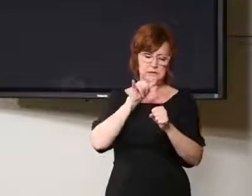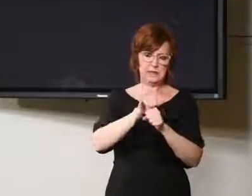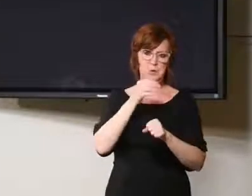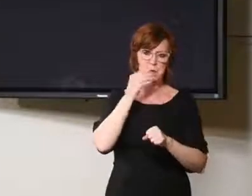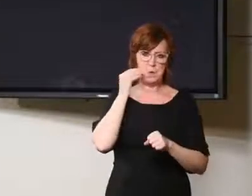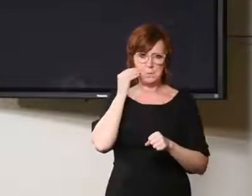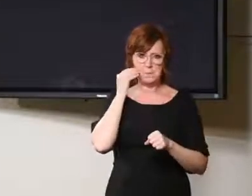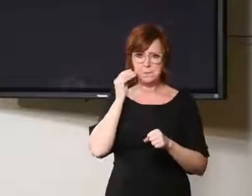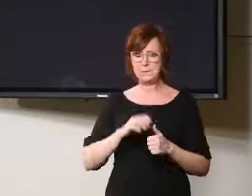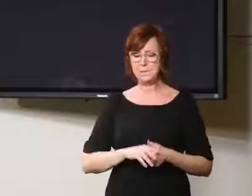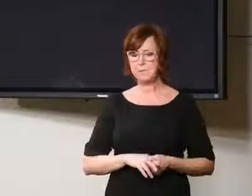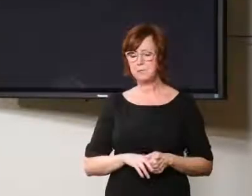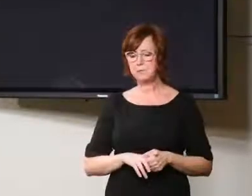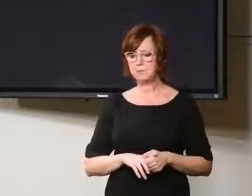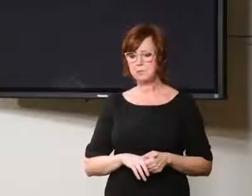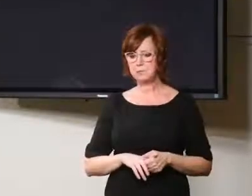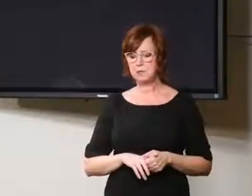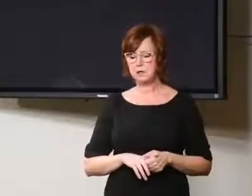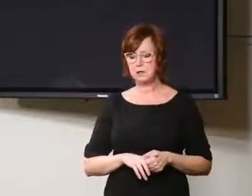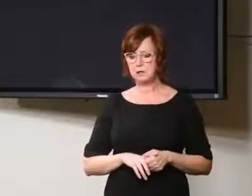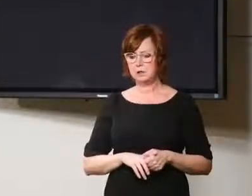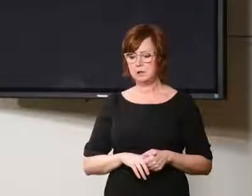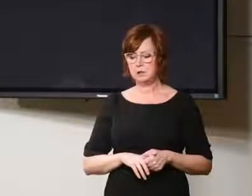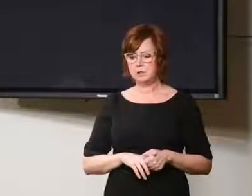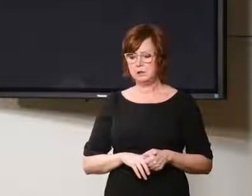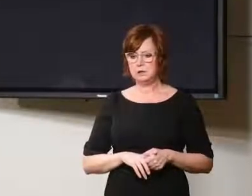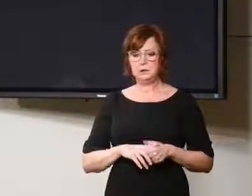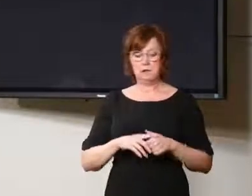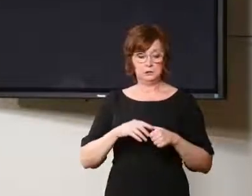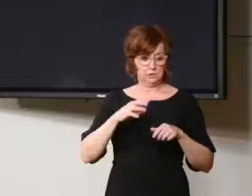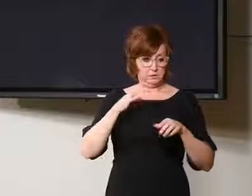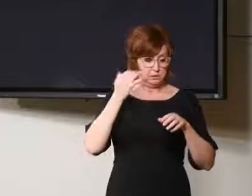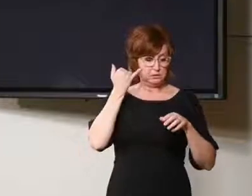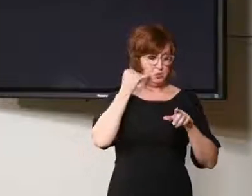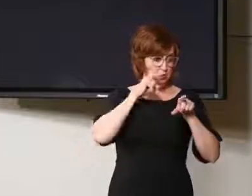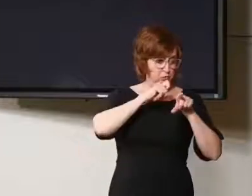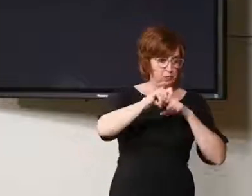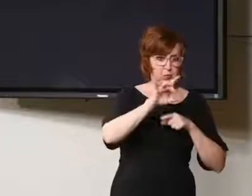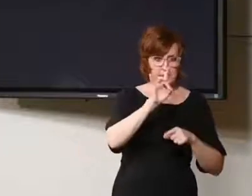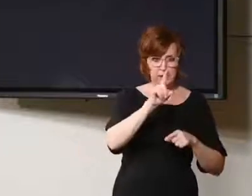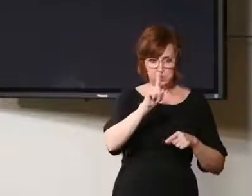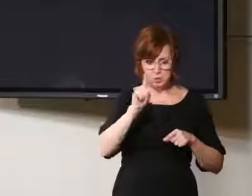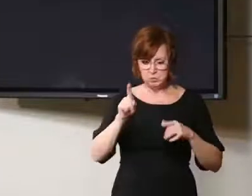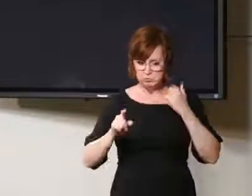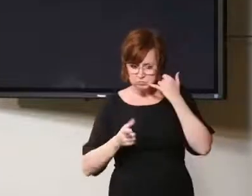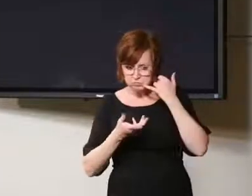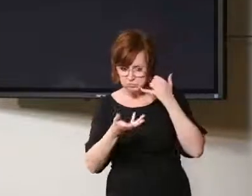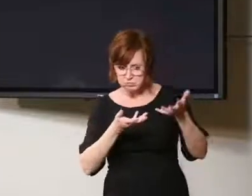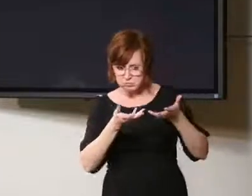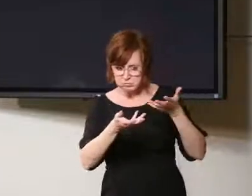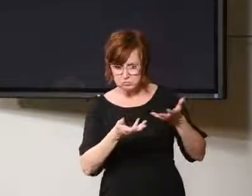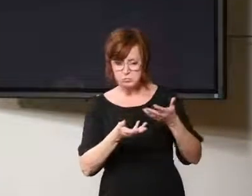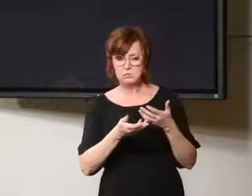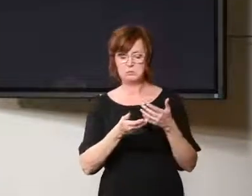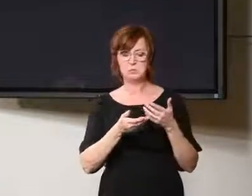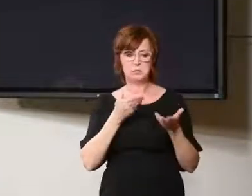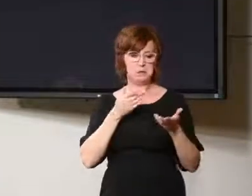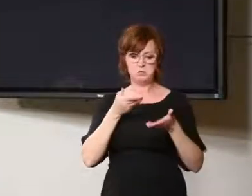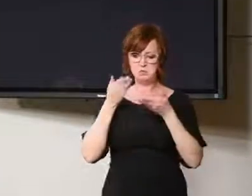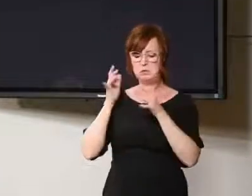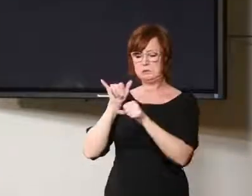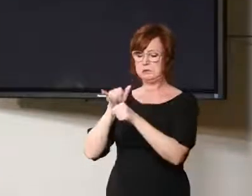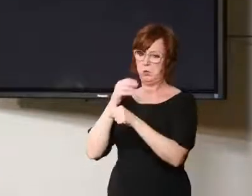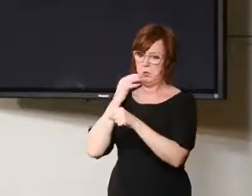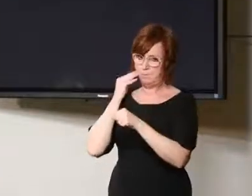get tested or Healthline recommends they don't get tested. Stay at home for those 14 days till you have recovered.